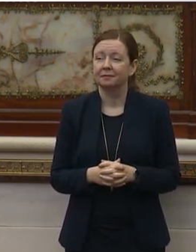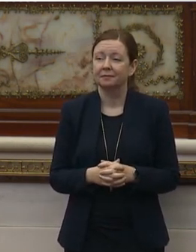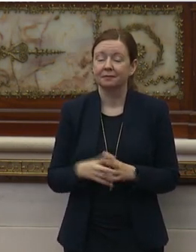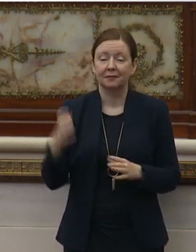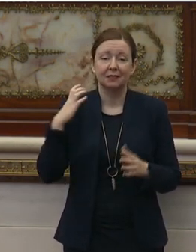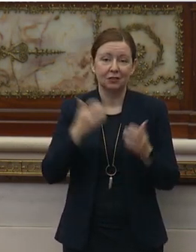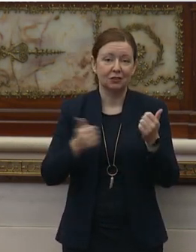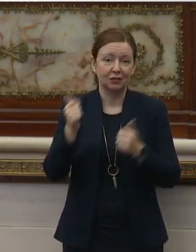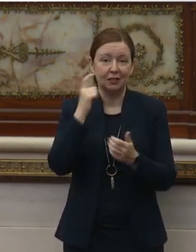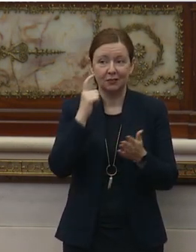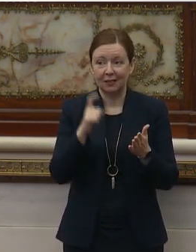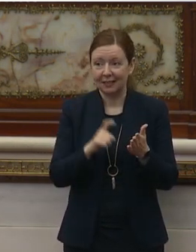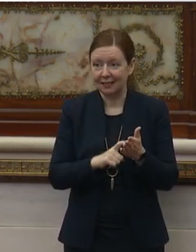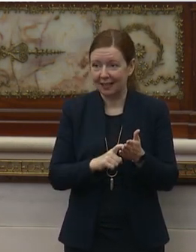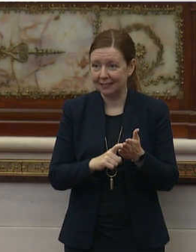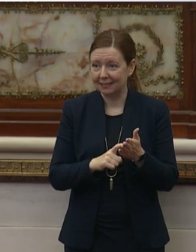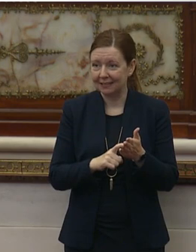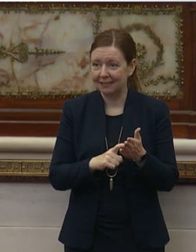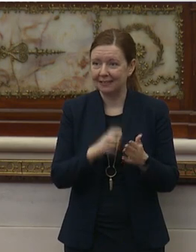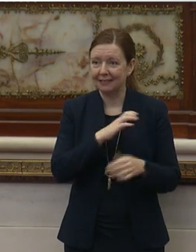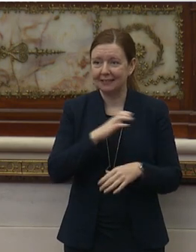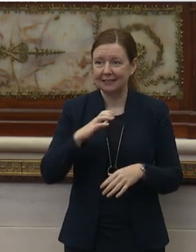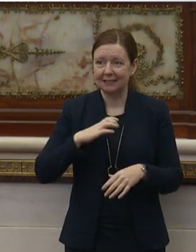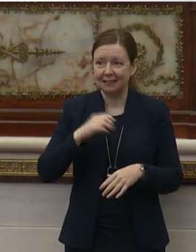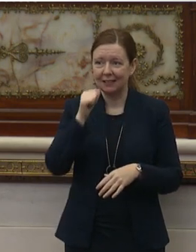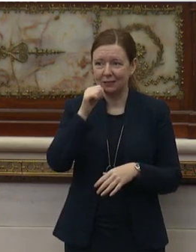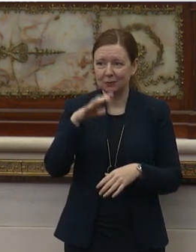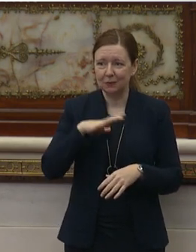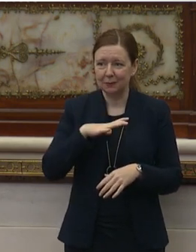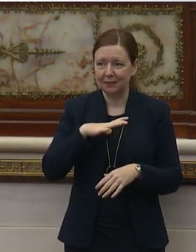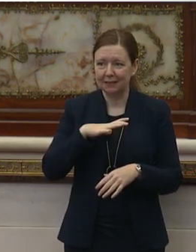Chair recognizes Councilwoman